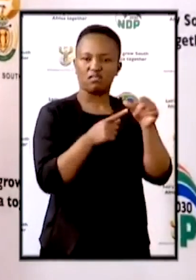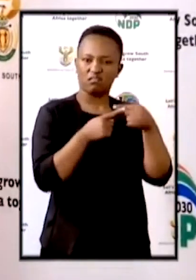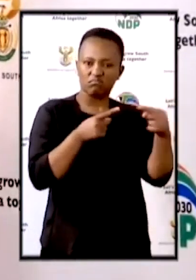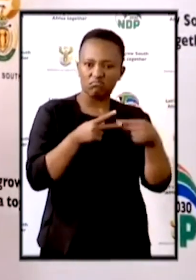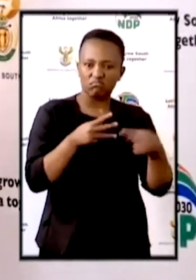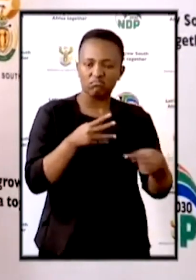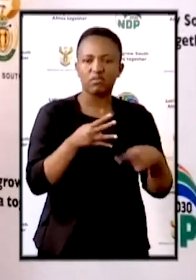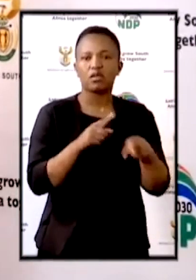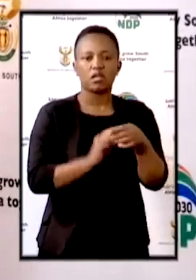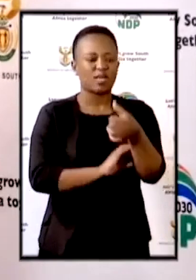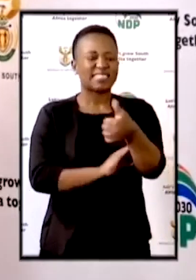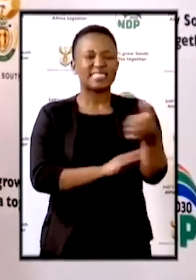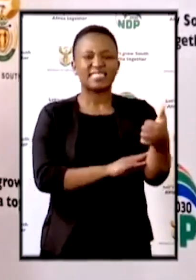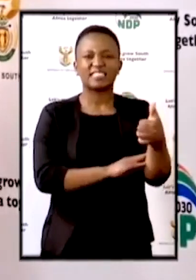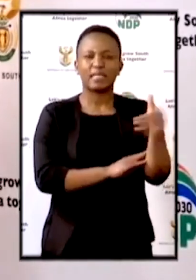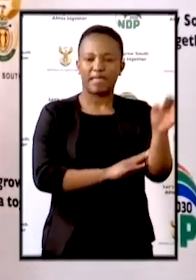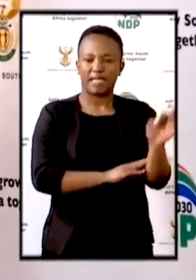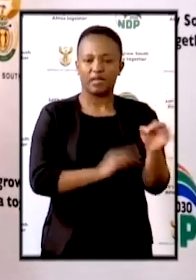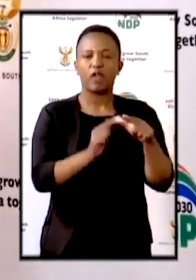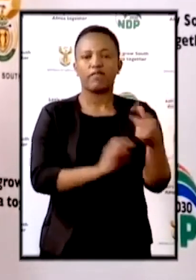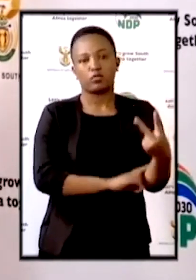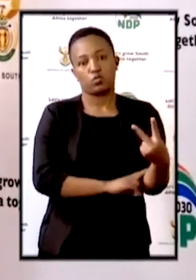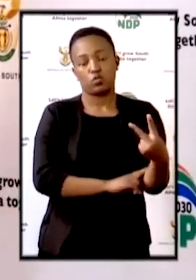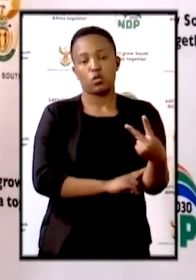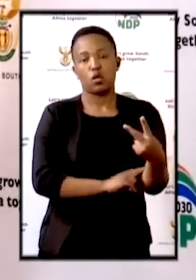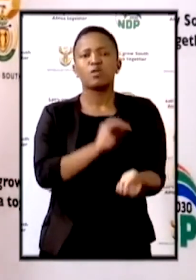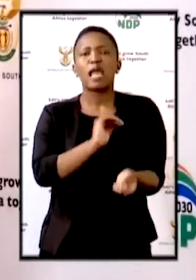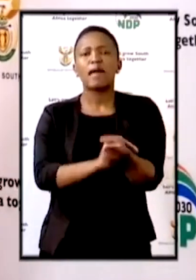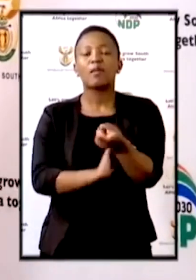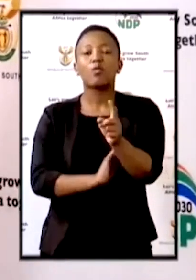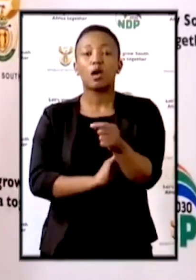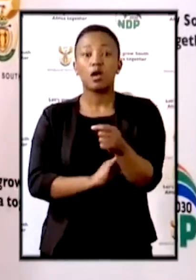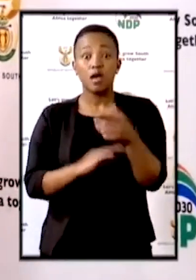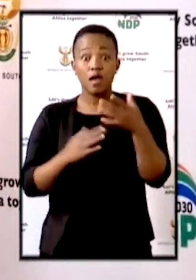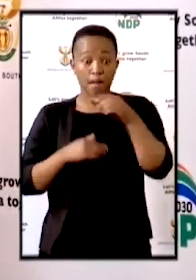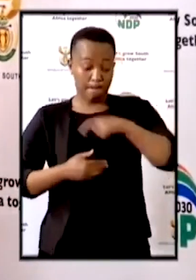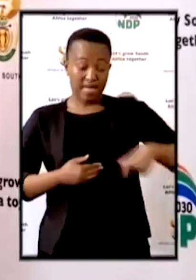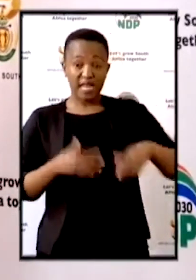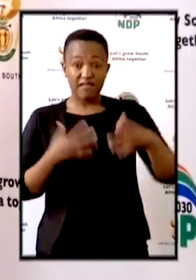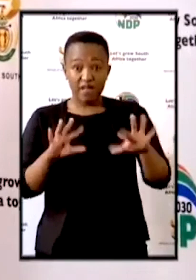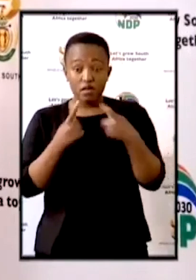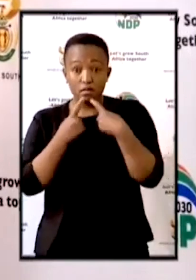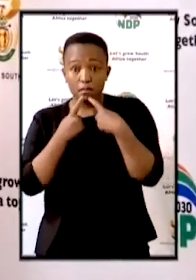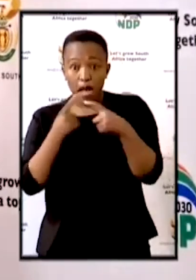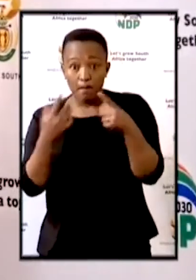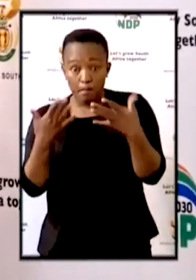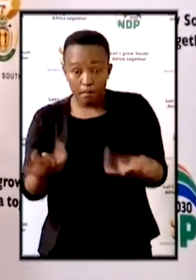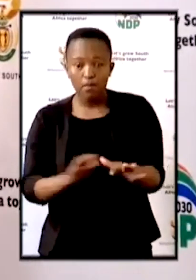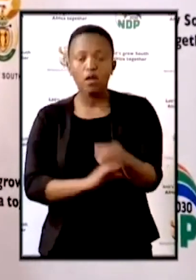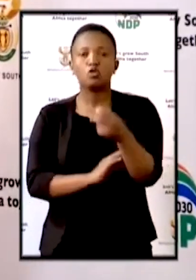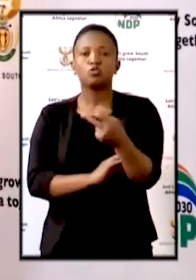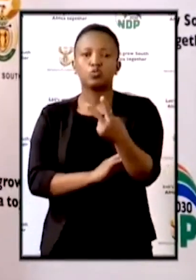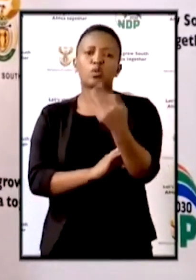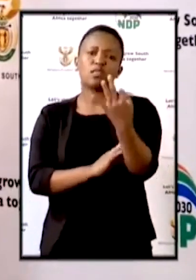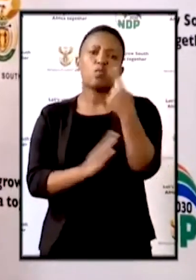able to have 66%. And it will happen 2 to 3 weeks after that announcement to allow our institutions